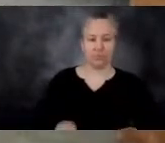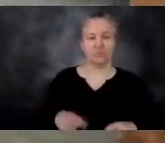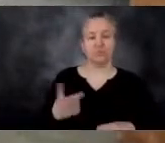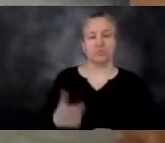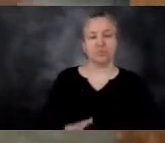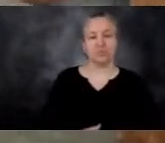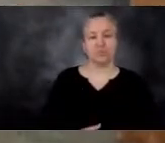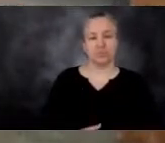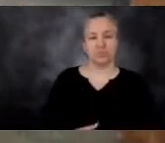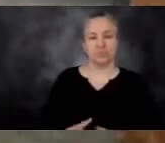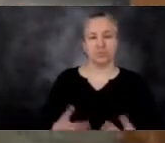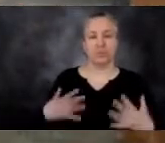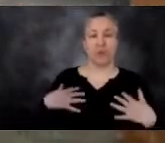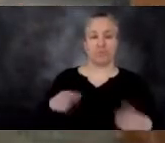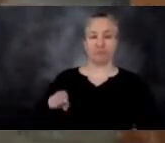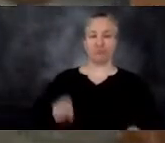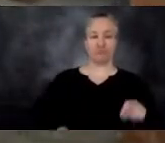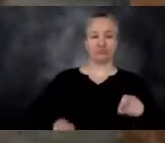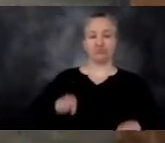Good, back up.